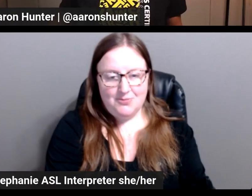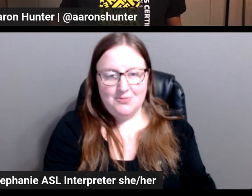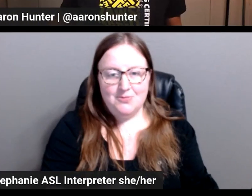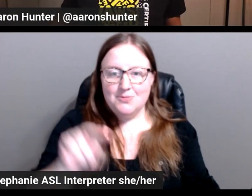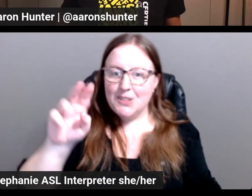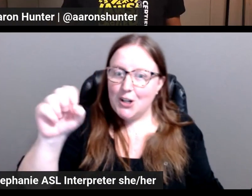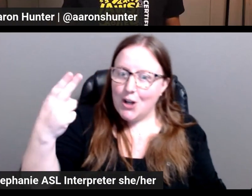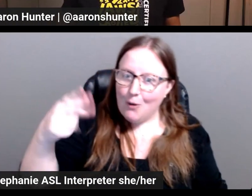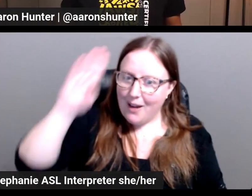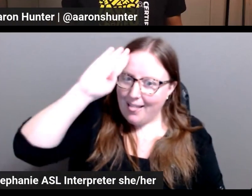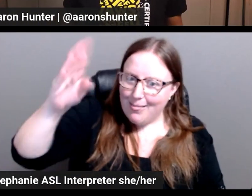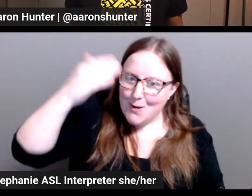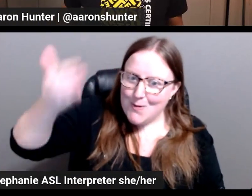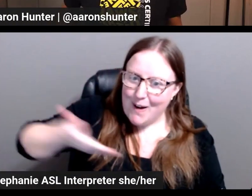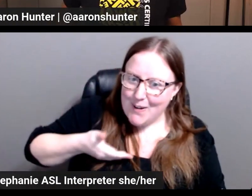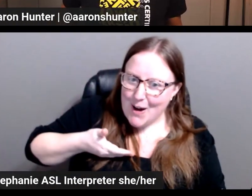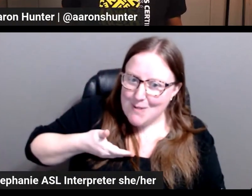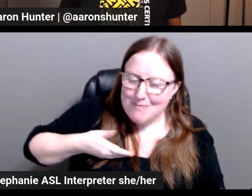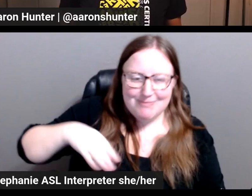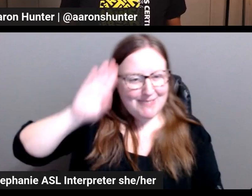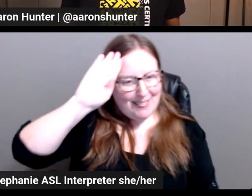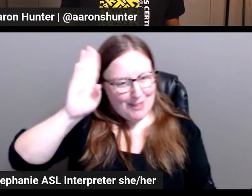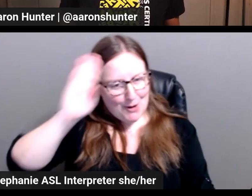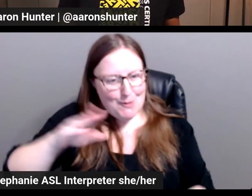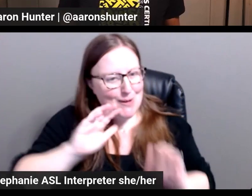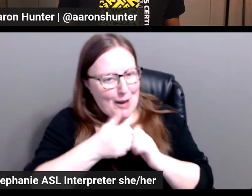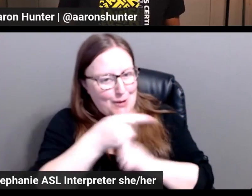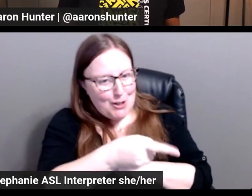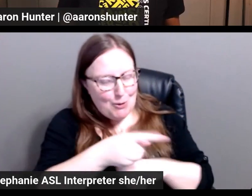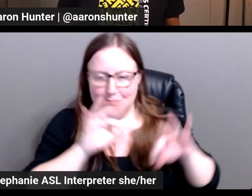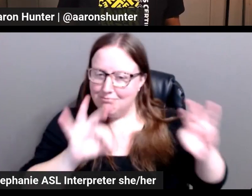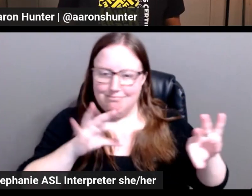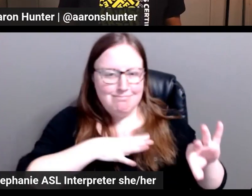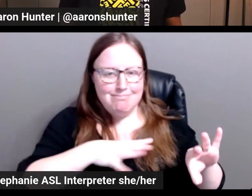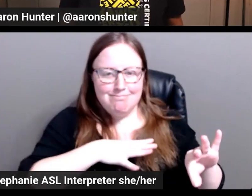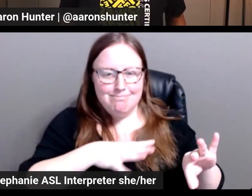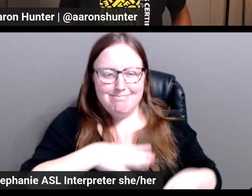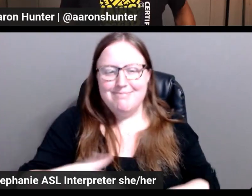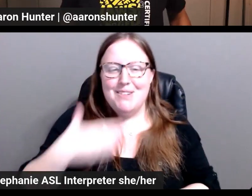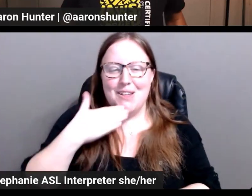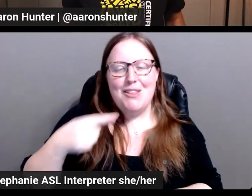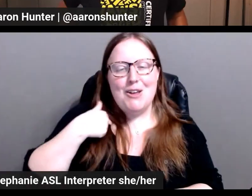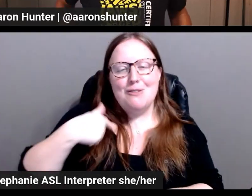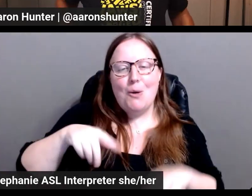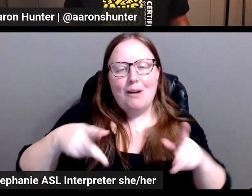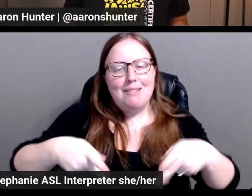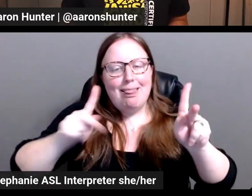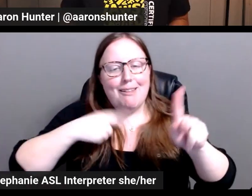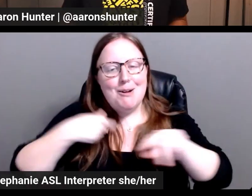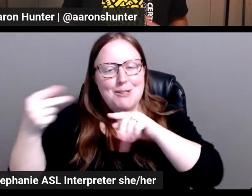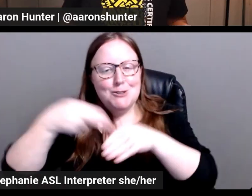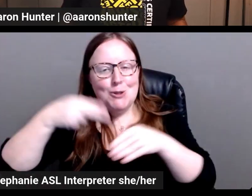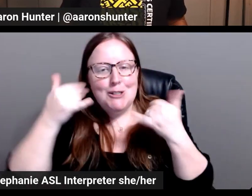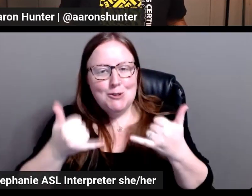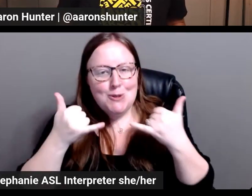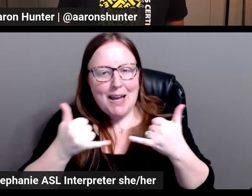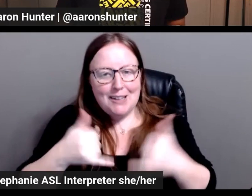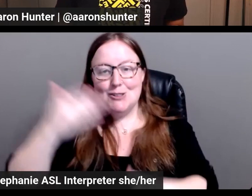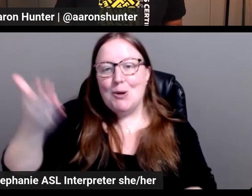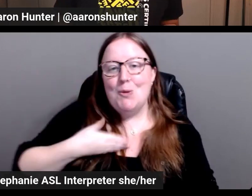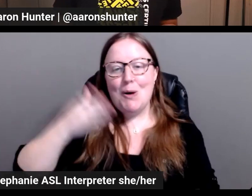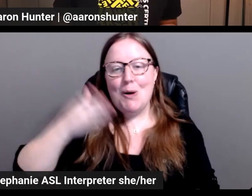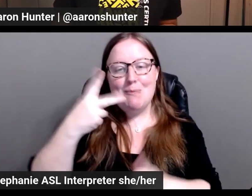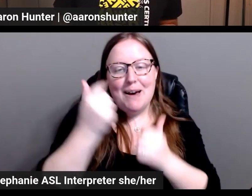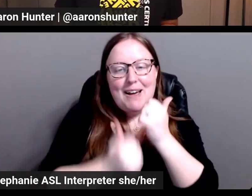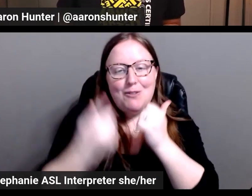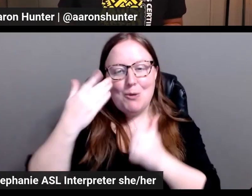Noah, welcome. Hello, Noah, thank how you. are you? Good, I'm doing great. Thanks for having me. You're welcome. All right, So, welcome back, everyone. My